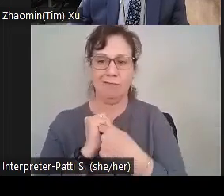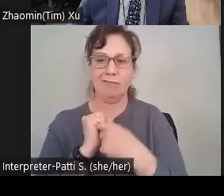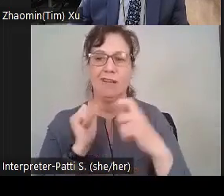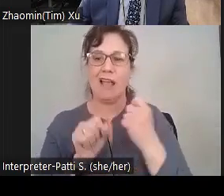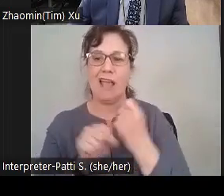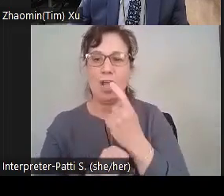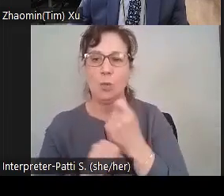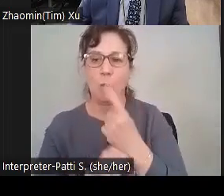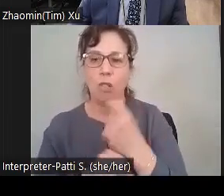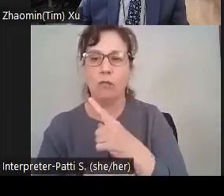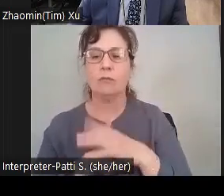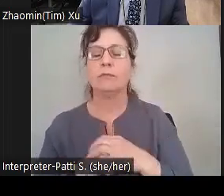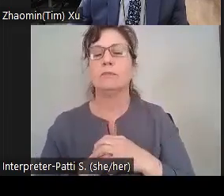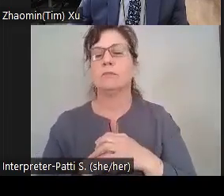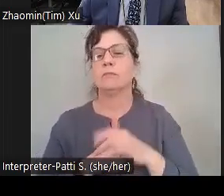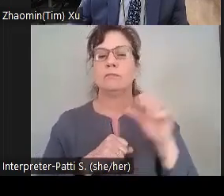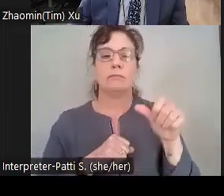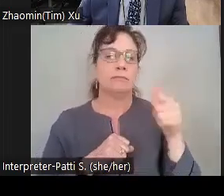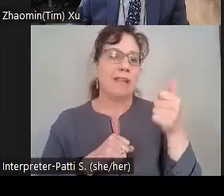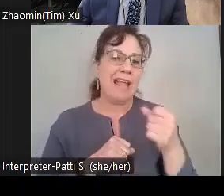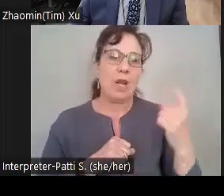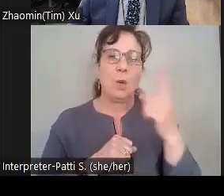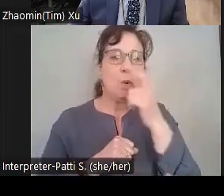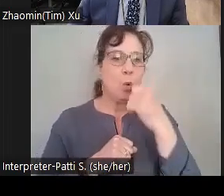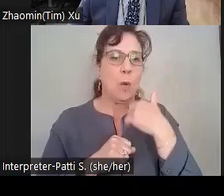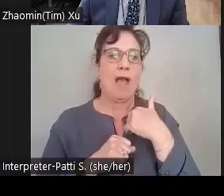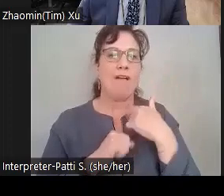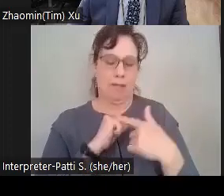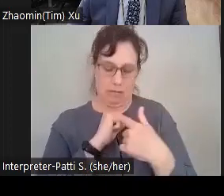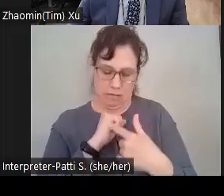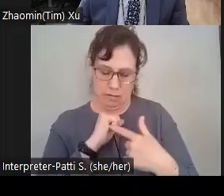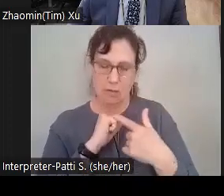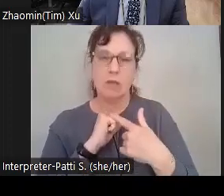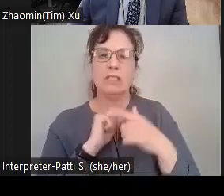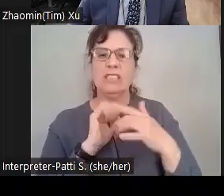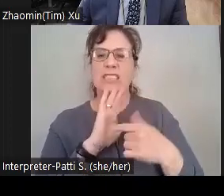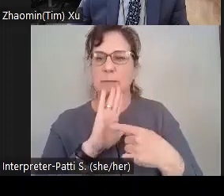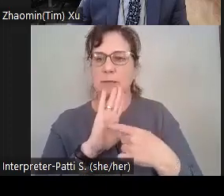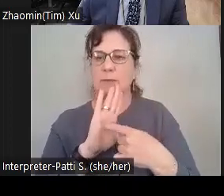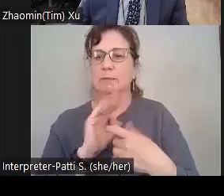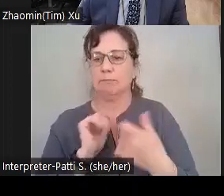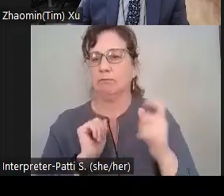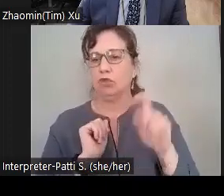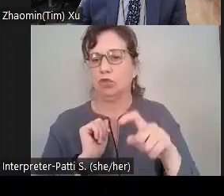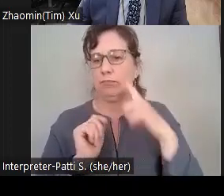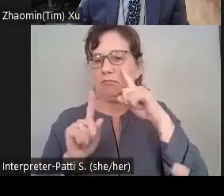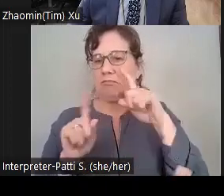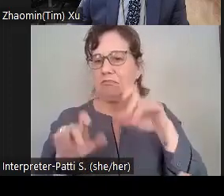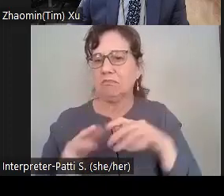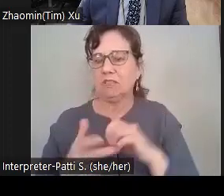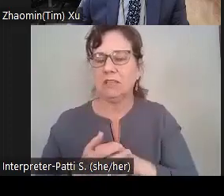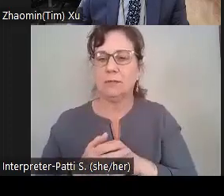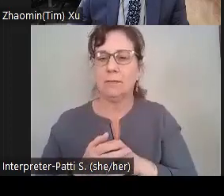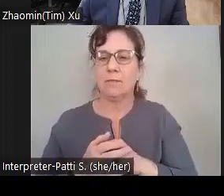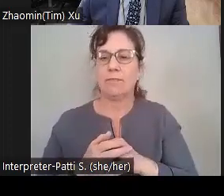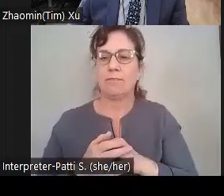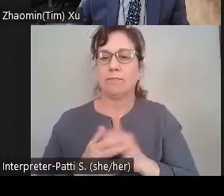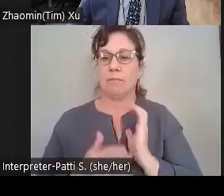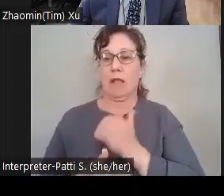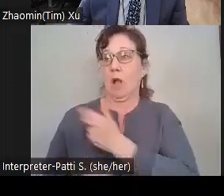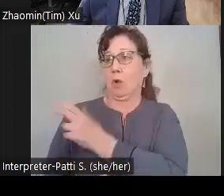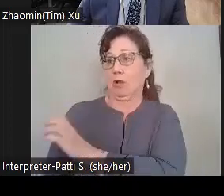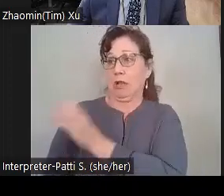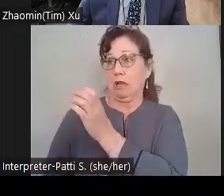any patients with anal rectal symptoms. Again, in our clinic, if you're HIV